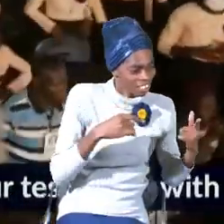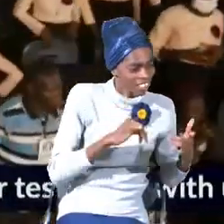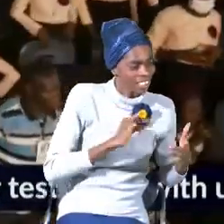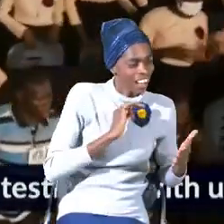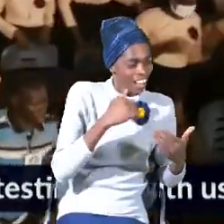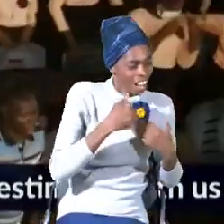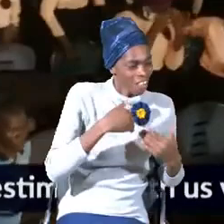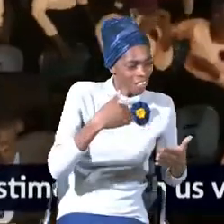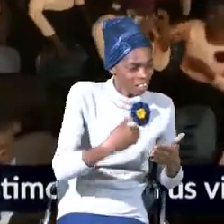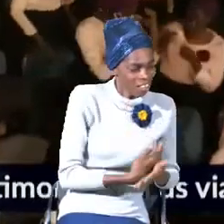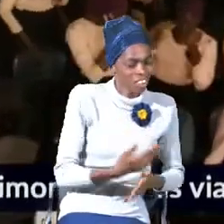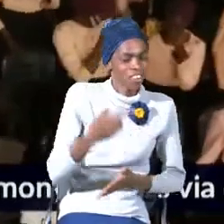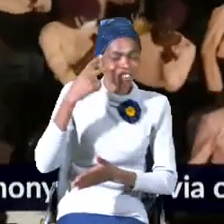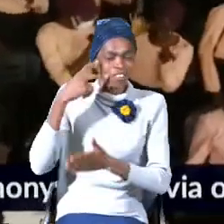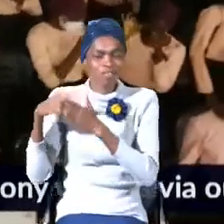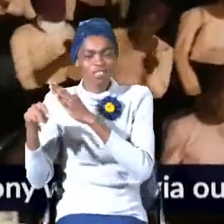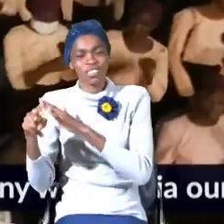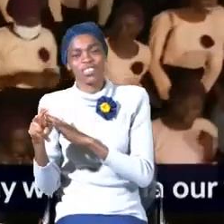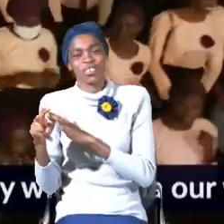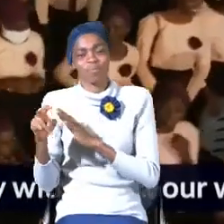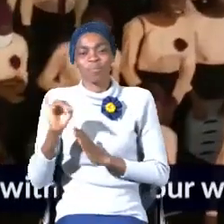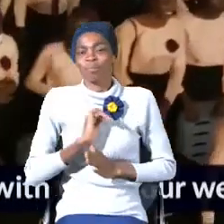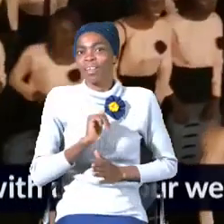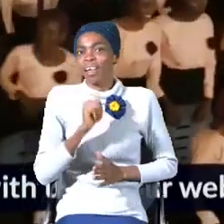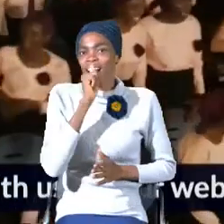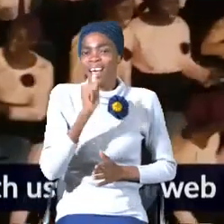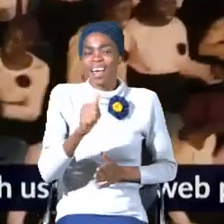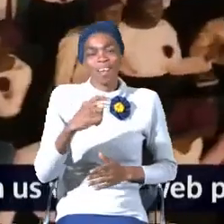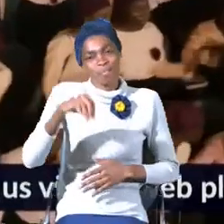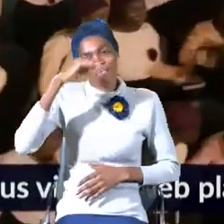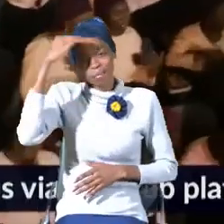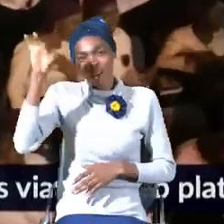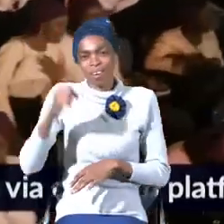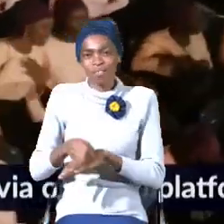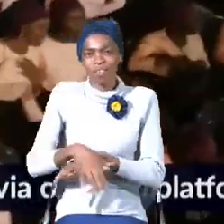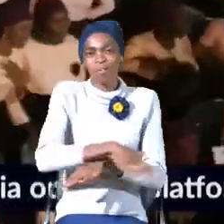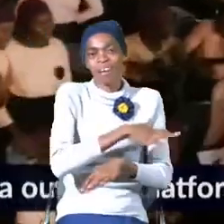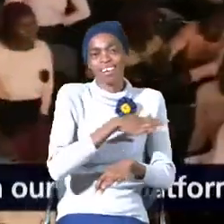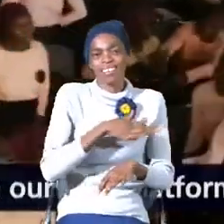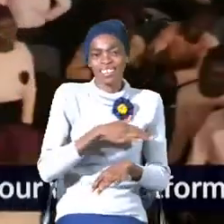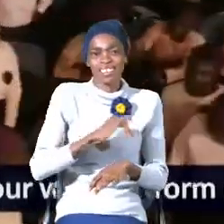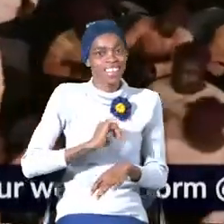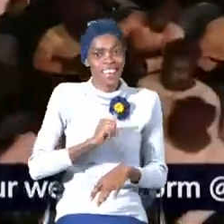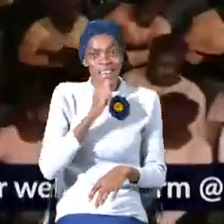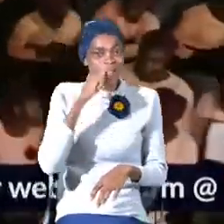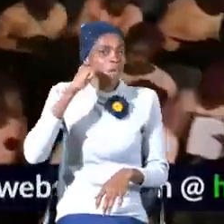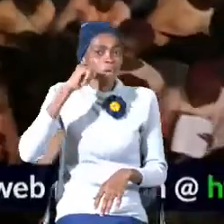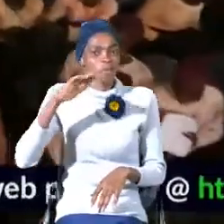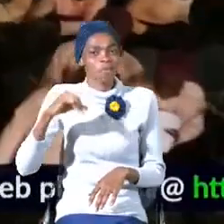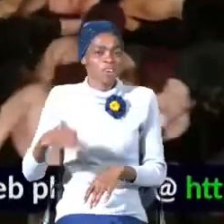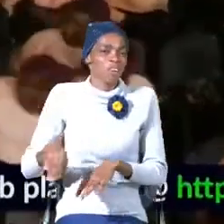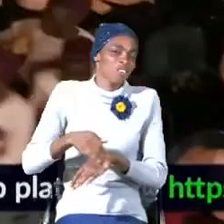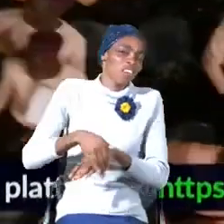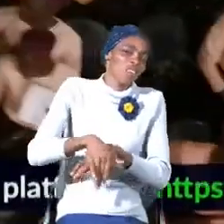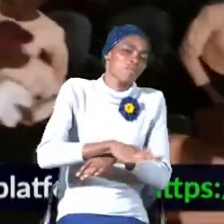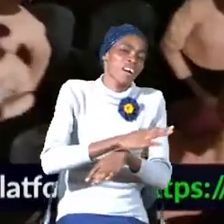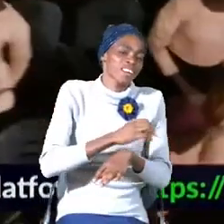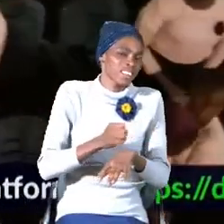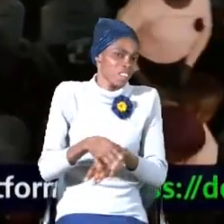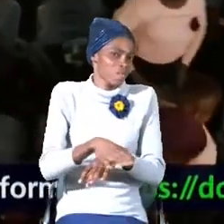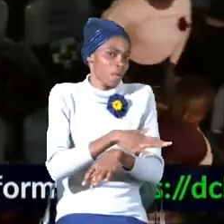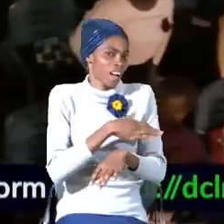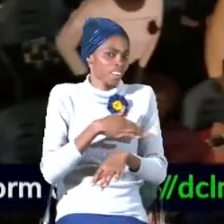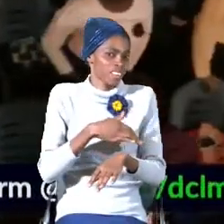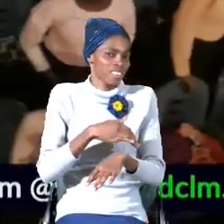vision. I am a man of impact. I am a woman of impact.